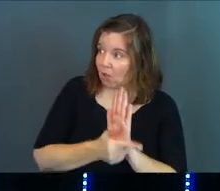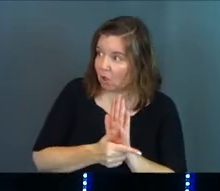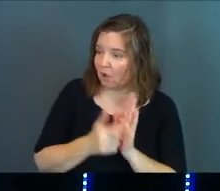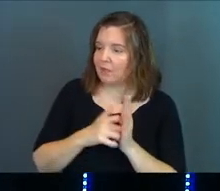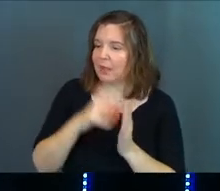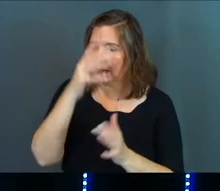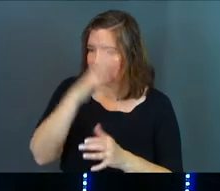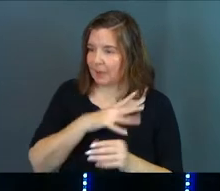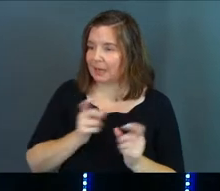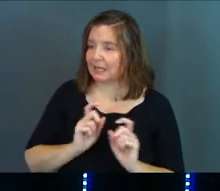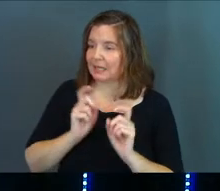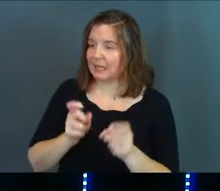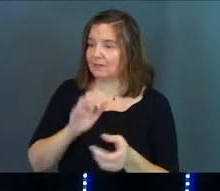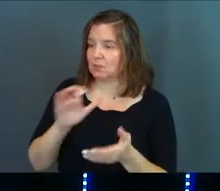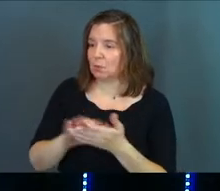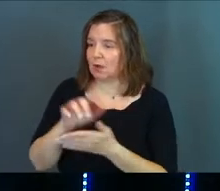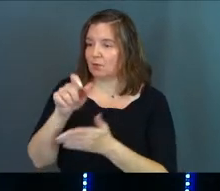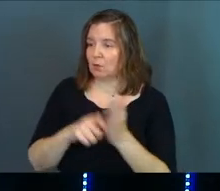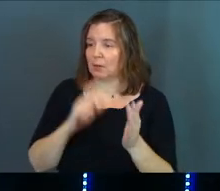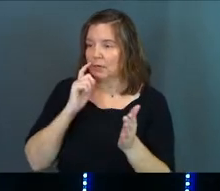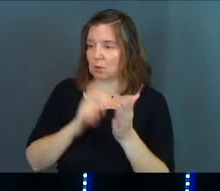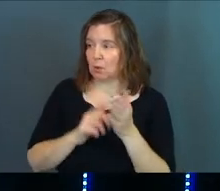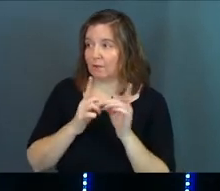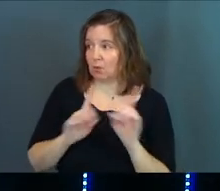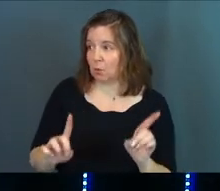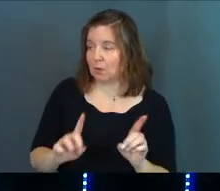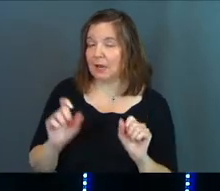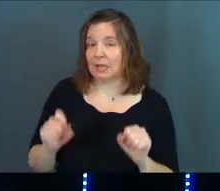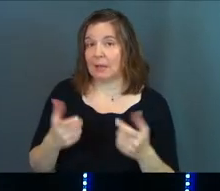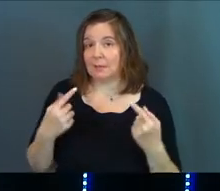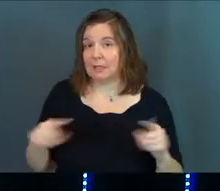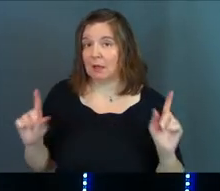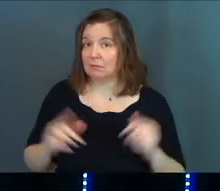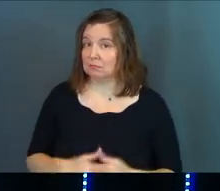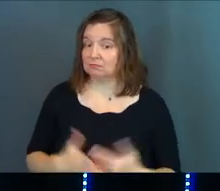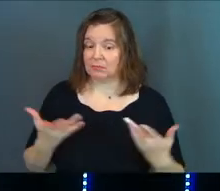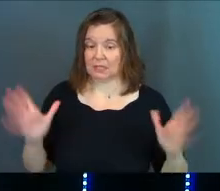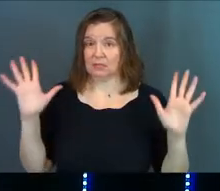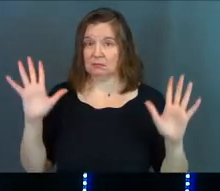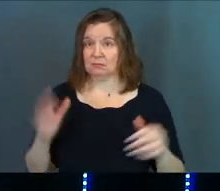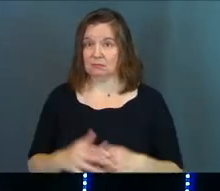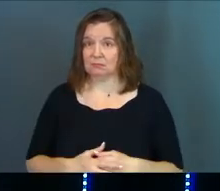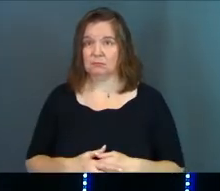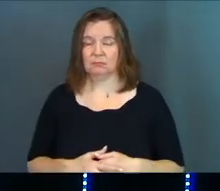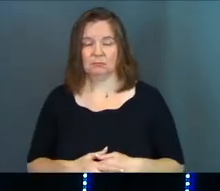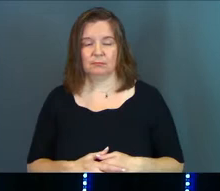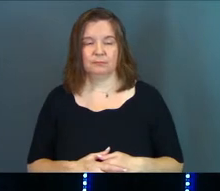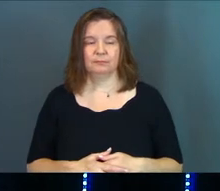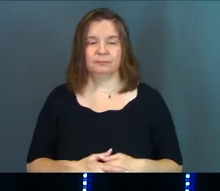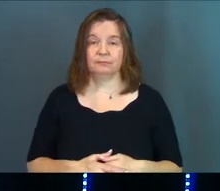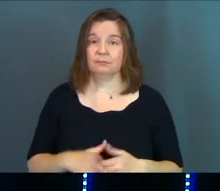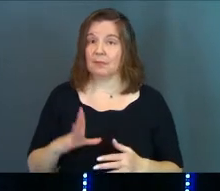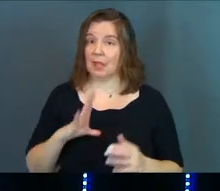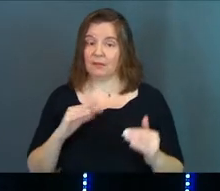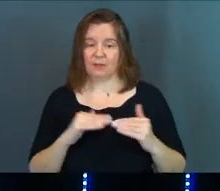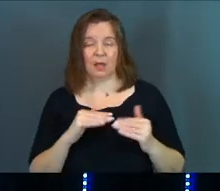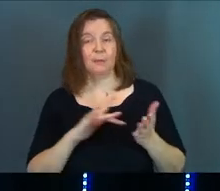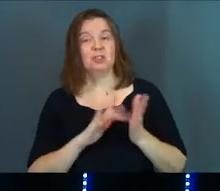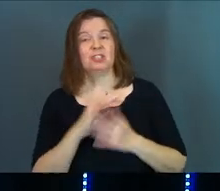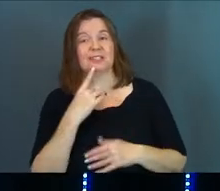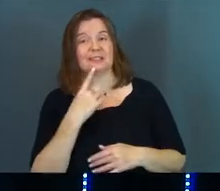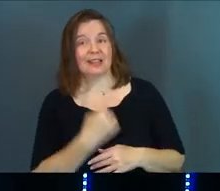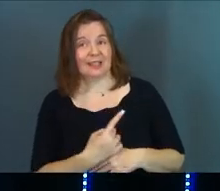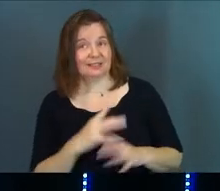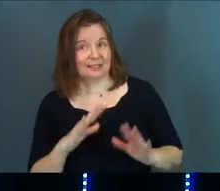law, that a man could give his wife a written notice of divorce and it can be done. That's it, right? It's like, okay, that's fair. And here's what